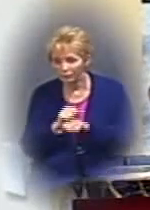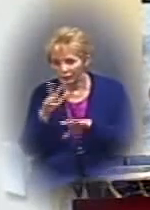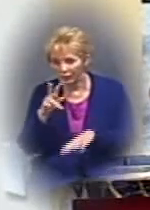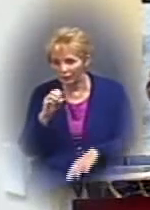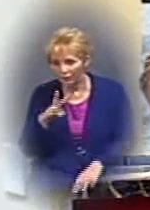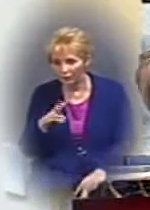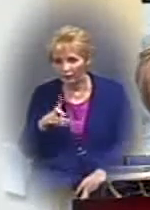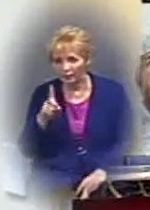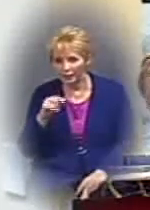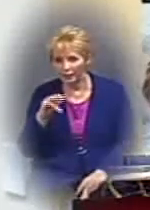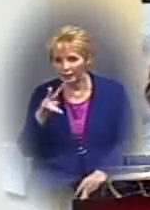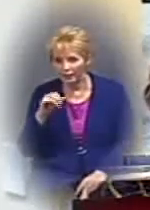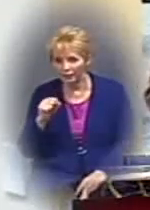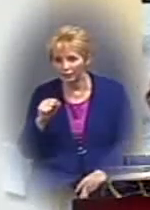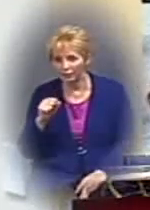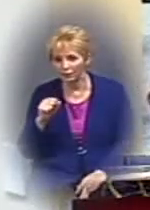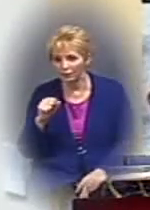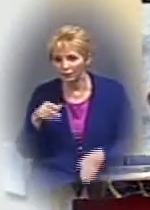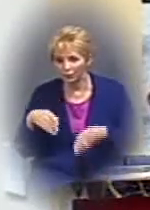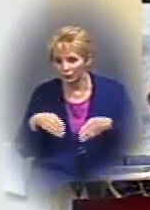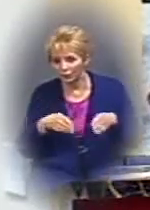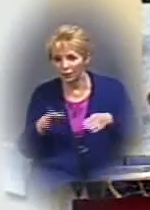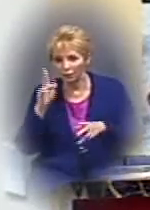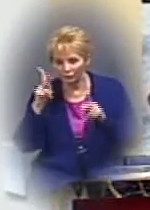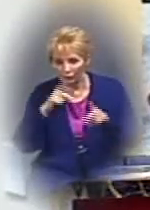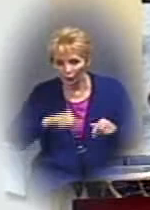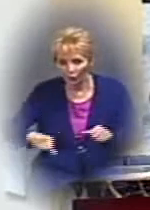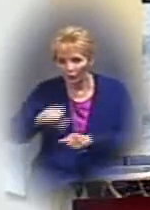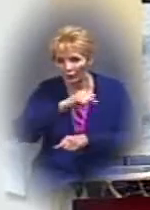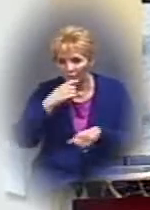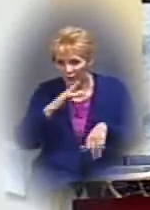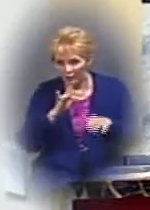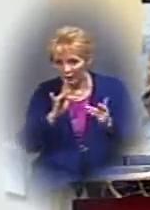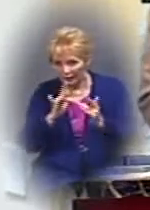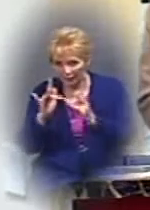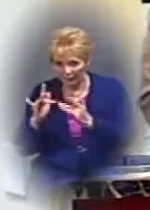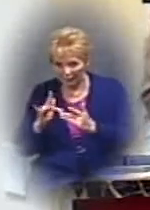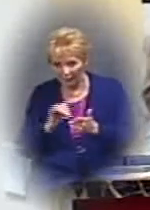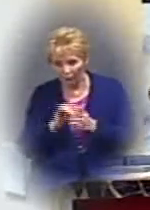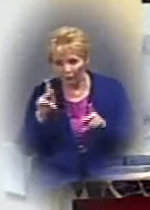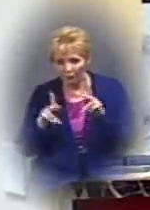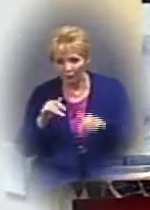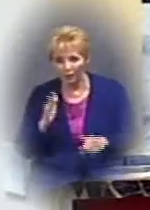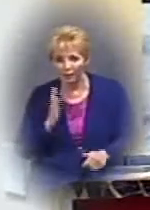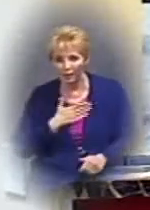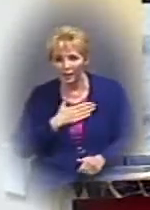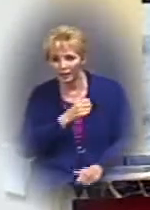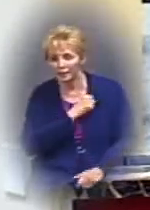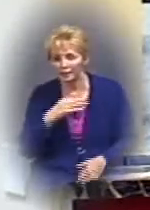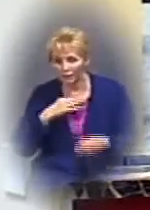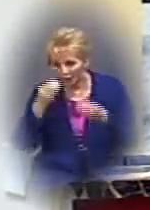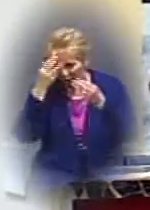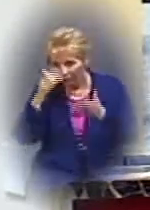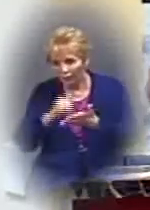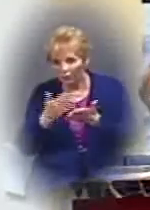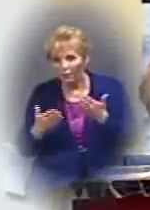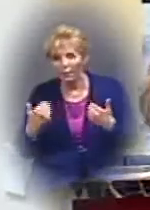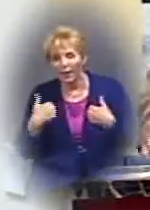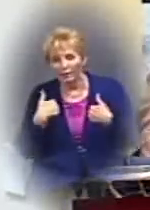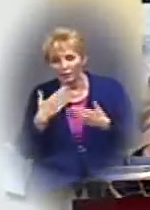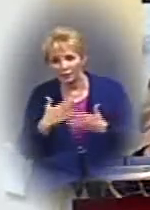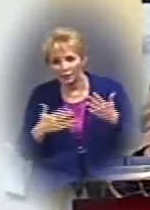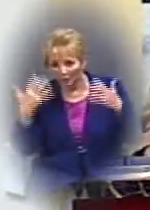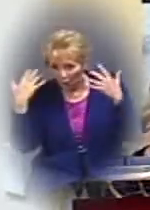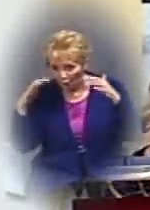Tank, Davis Drive, all the surrounding folks in there have been contacted personally by some of my staff to let them know that they're probably going to have